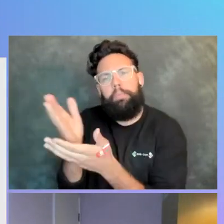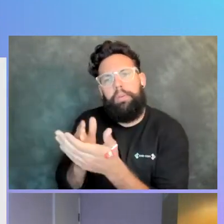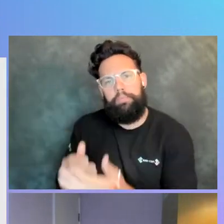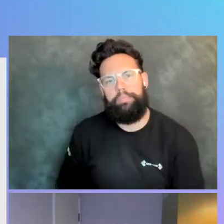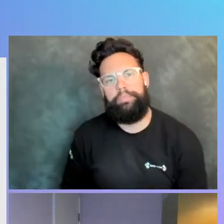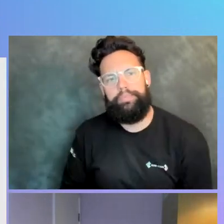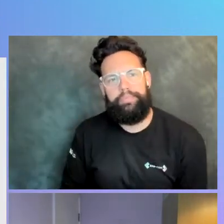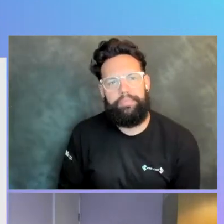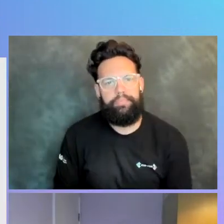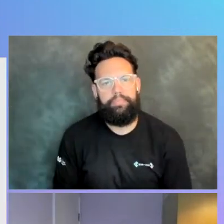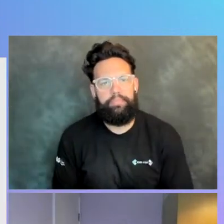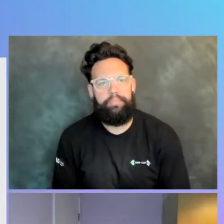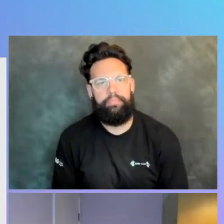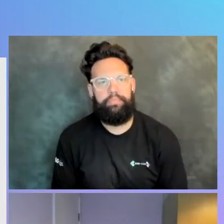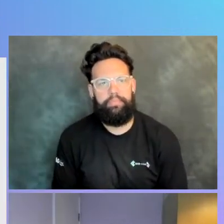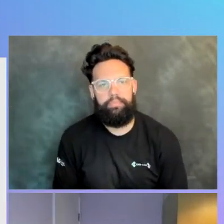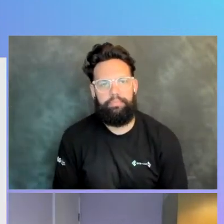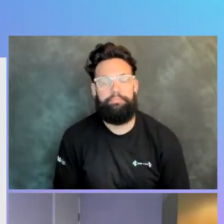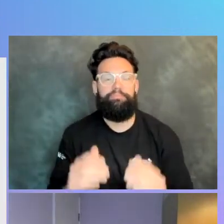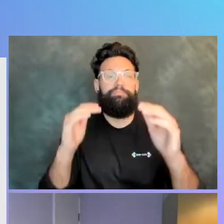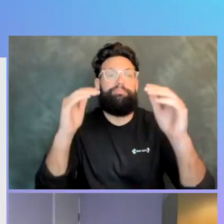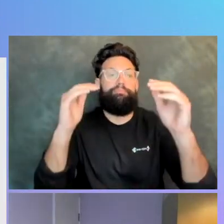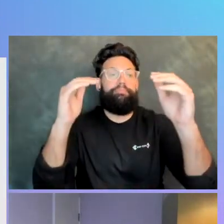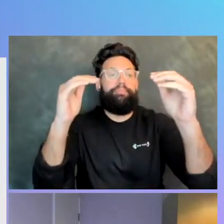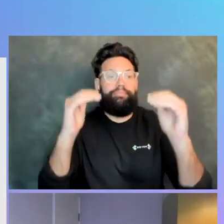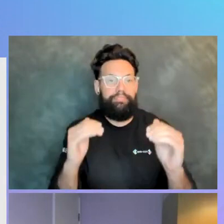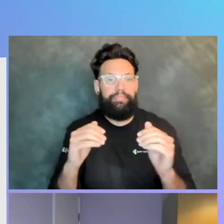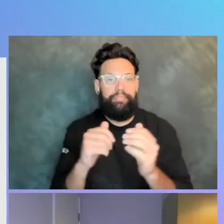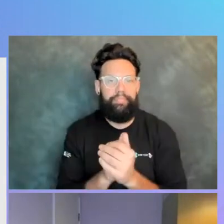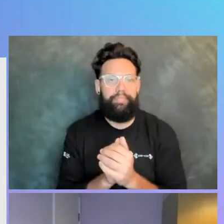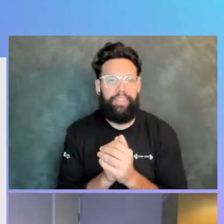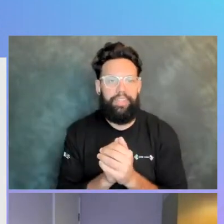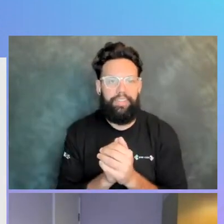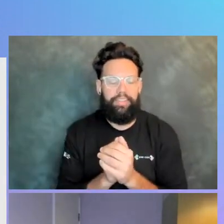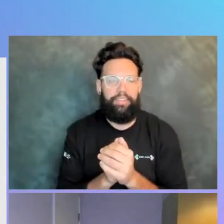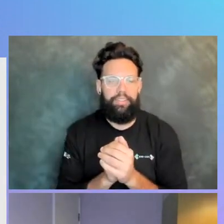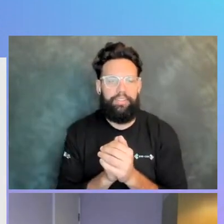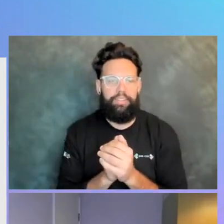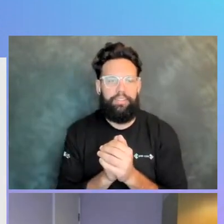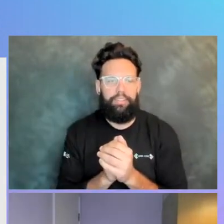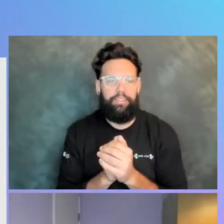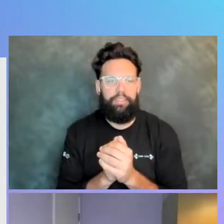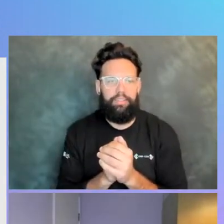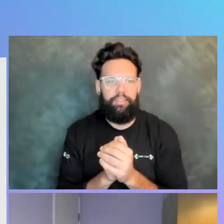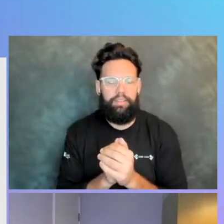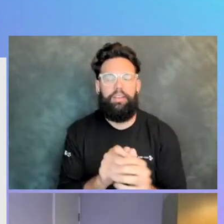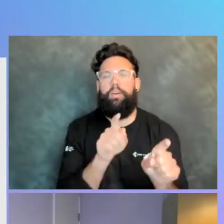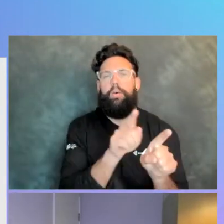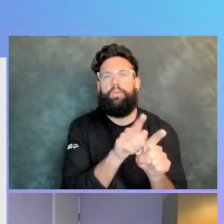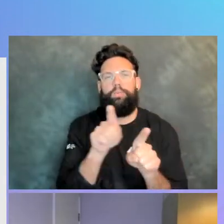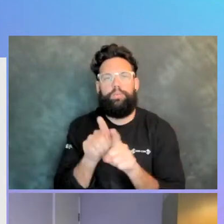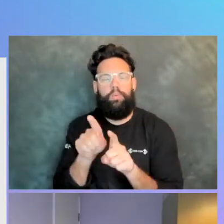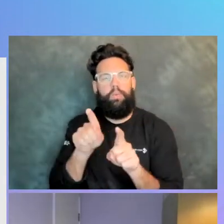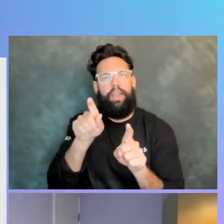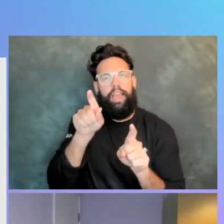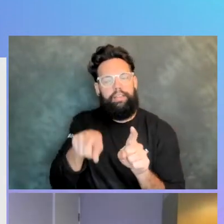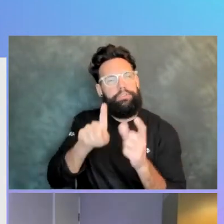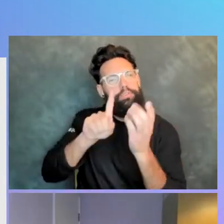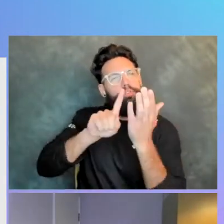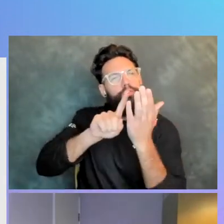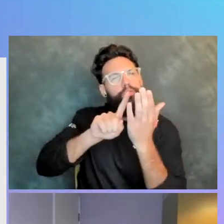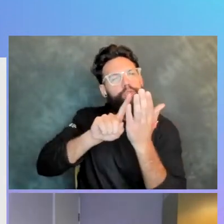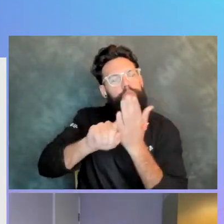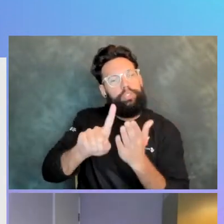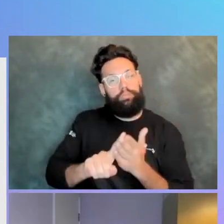And it was just as important to spend the time understanding the accessibility of the other platforms used in our